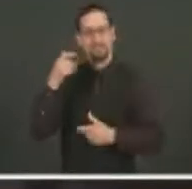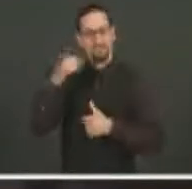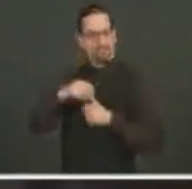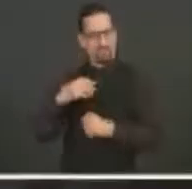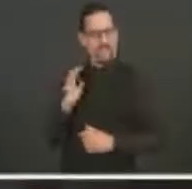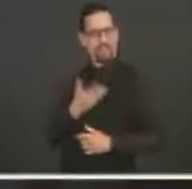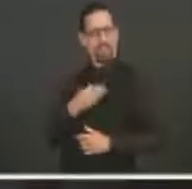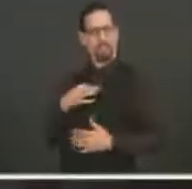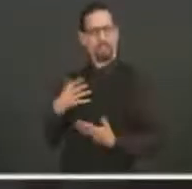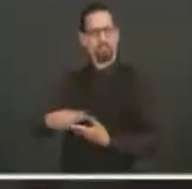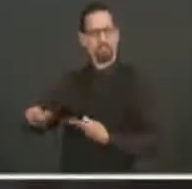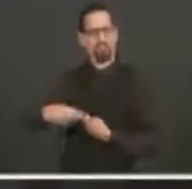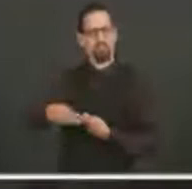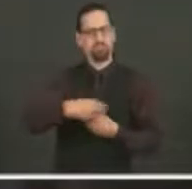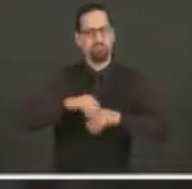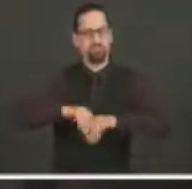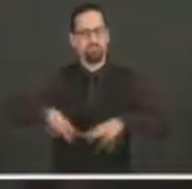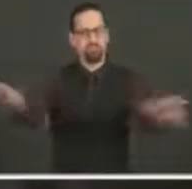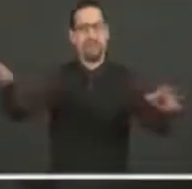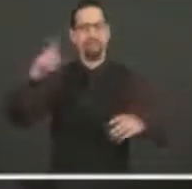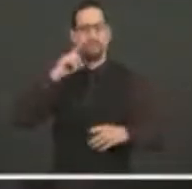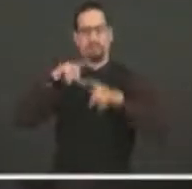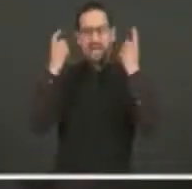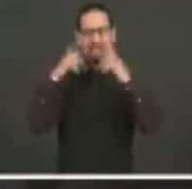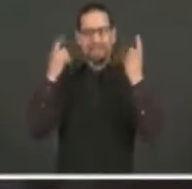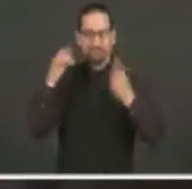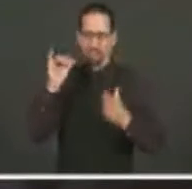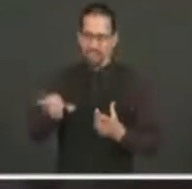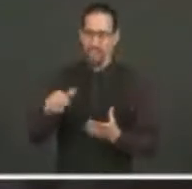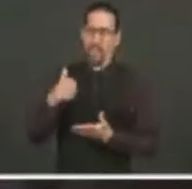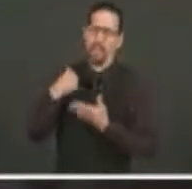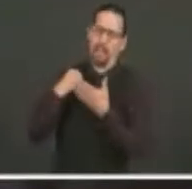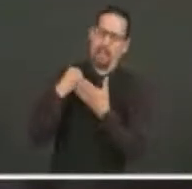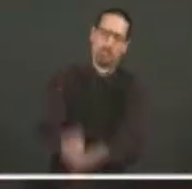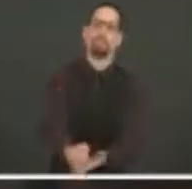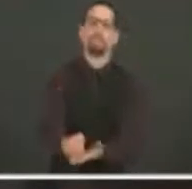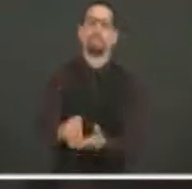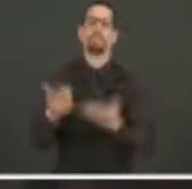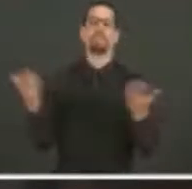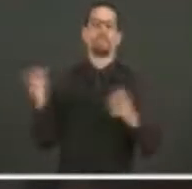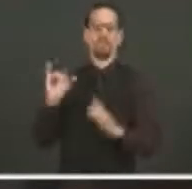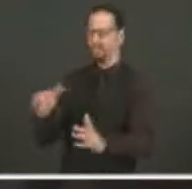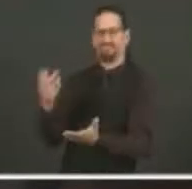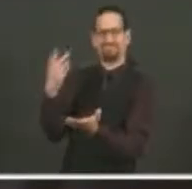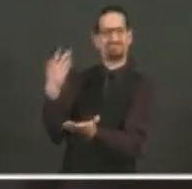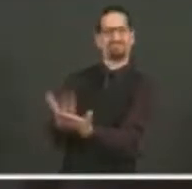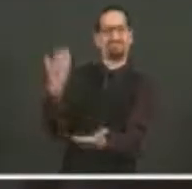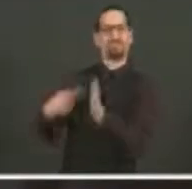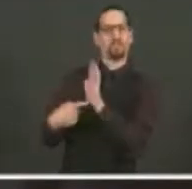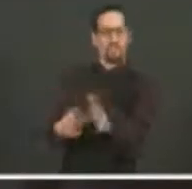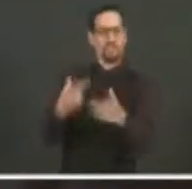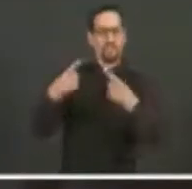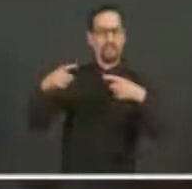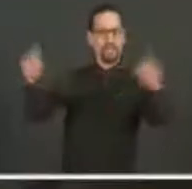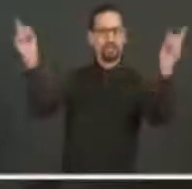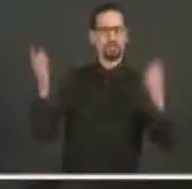out masks and hand sanitizer. And I think it's pretty clear that that was successful.